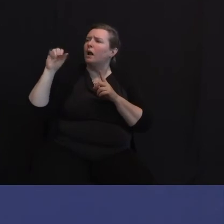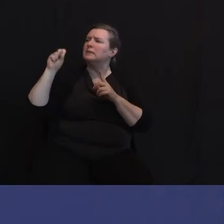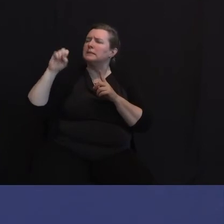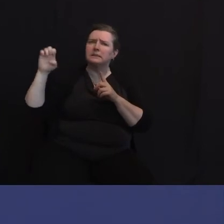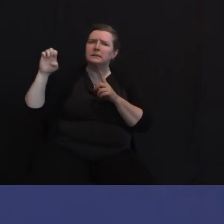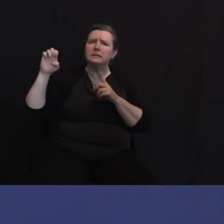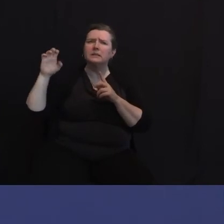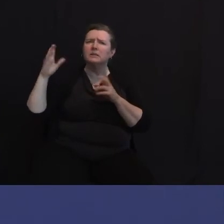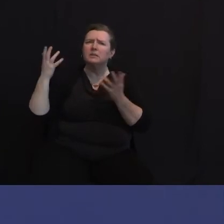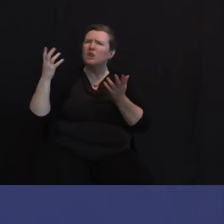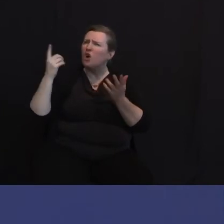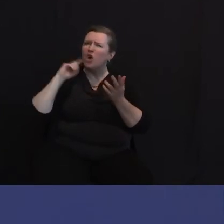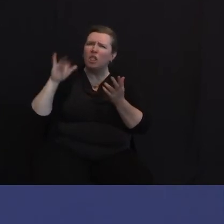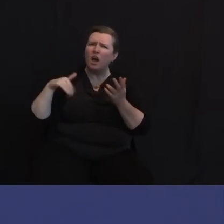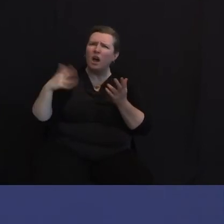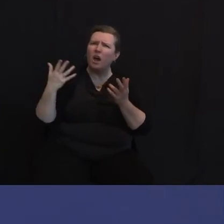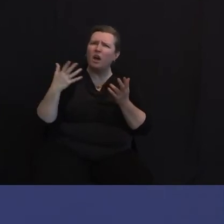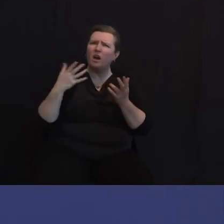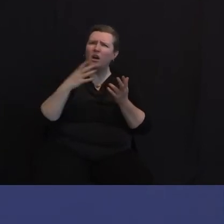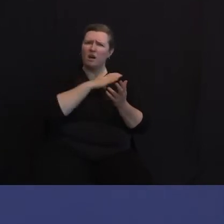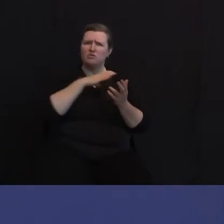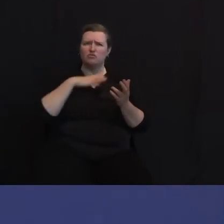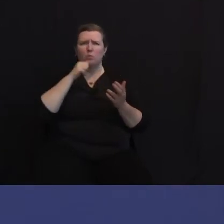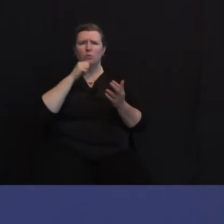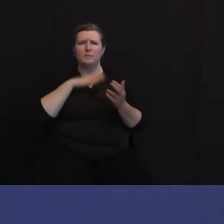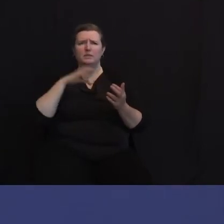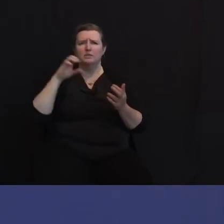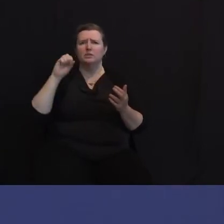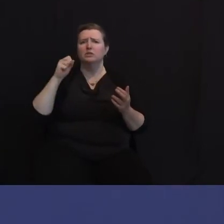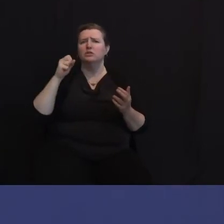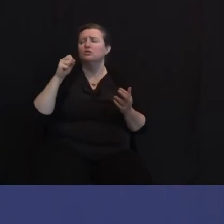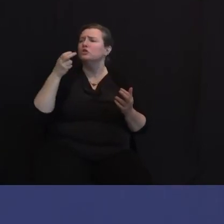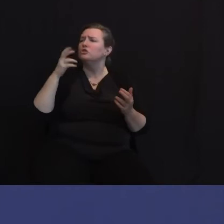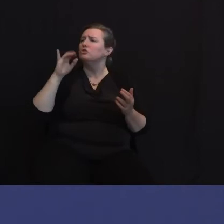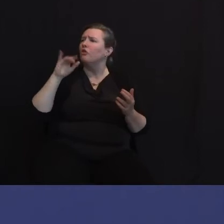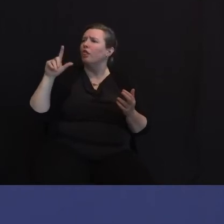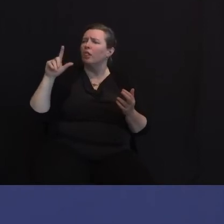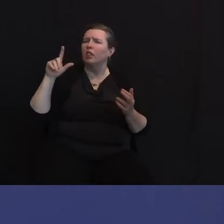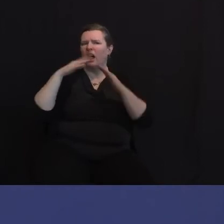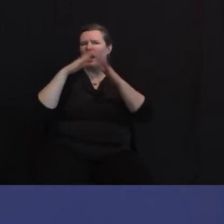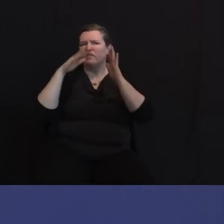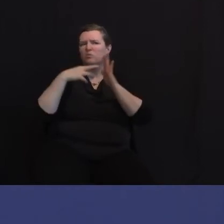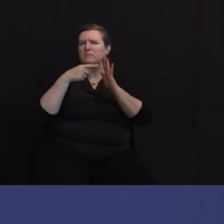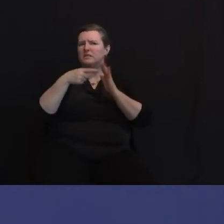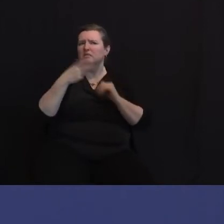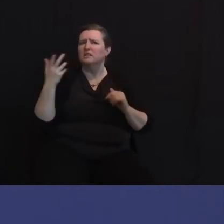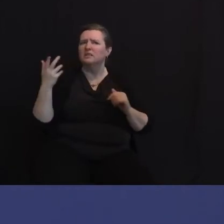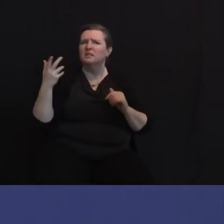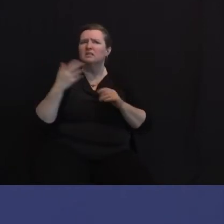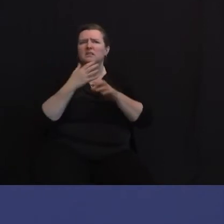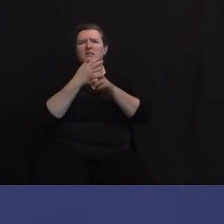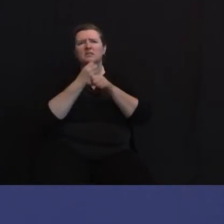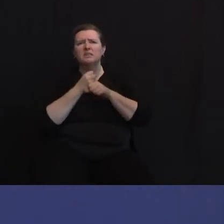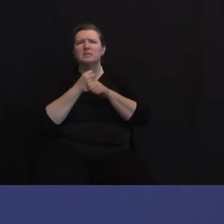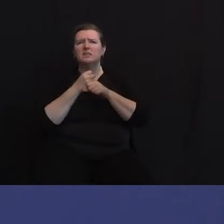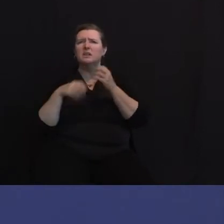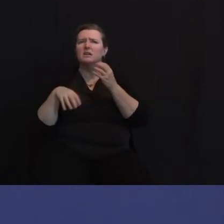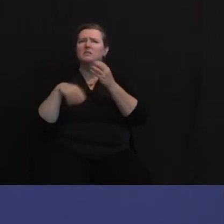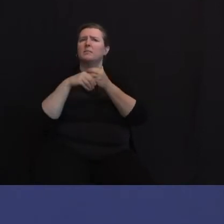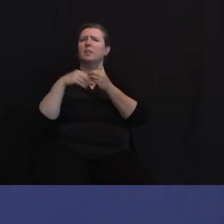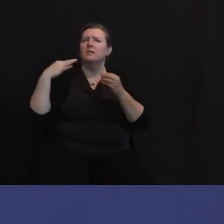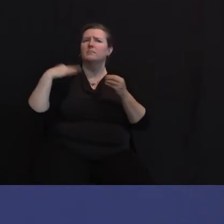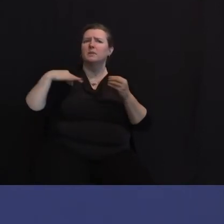information? When can people expect to see the $300 in supplemental benefits? And why was